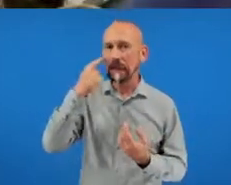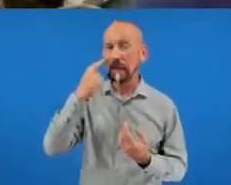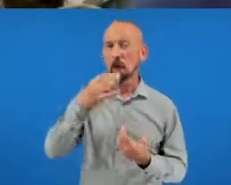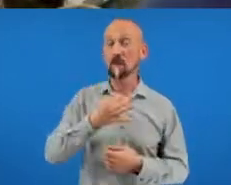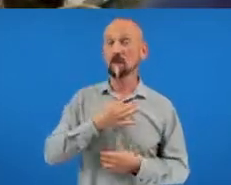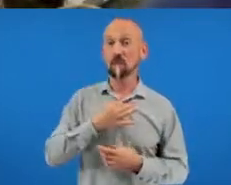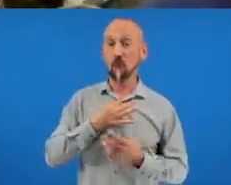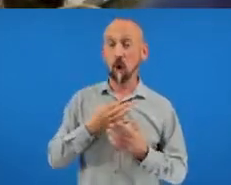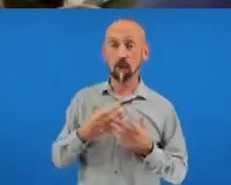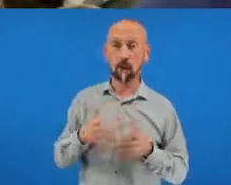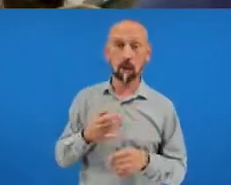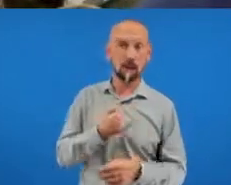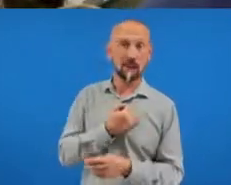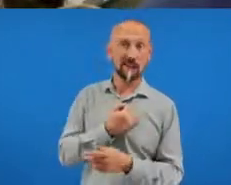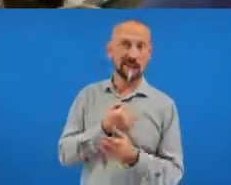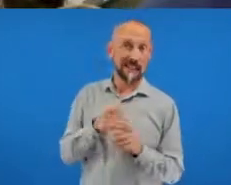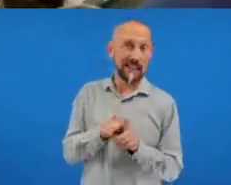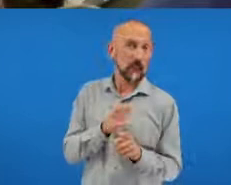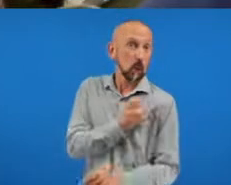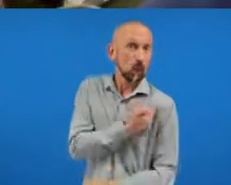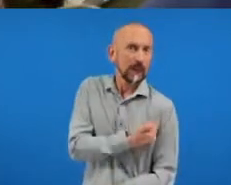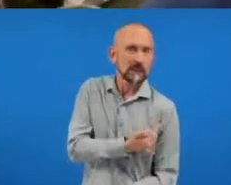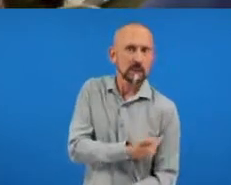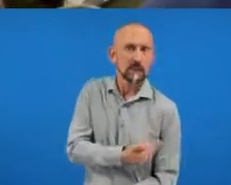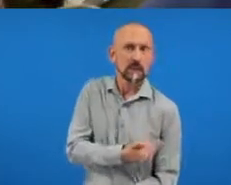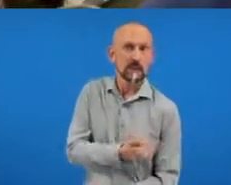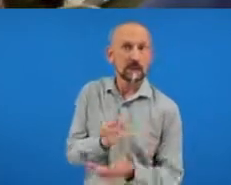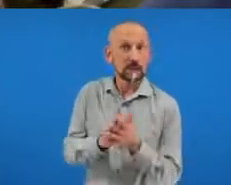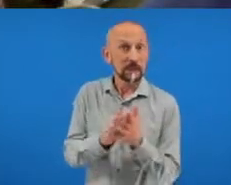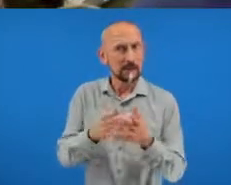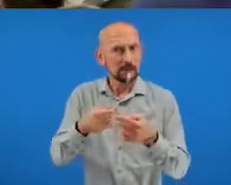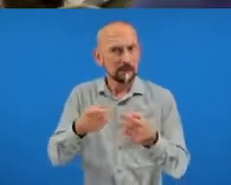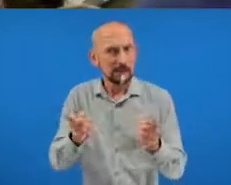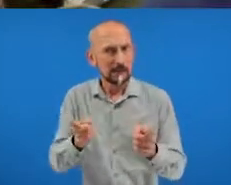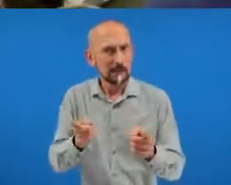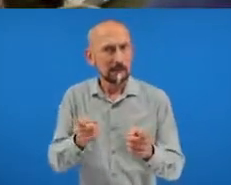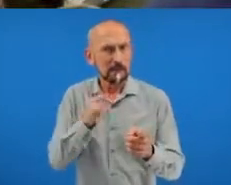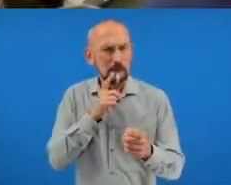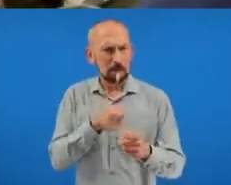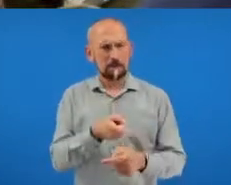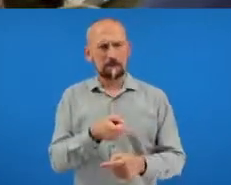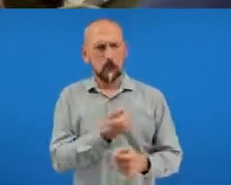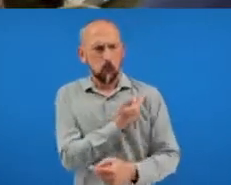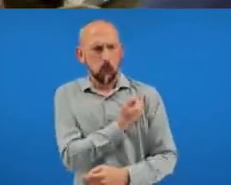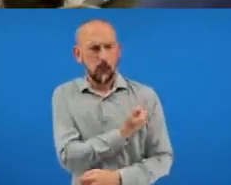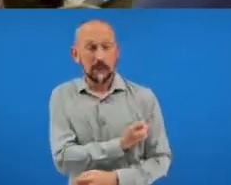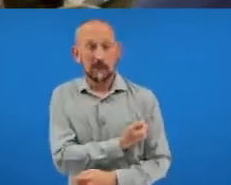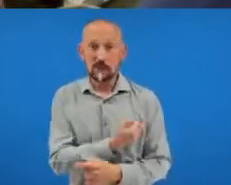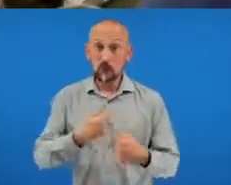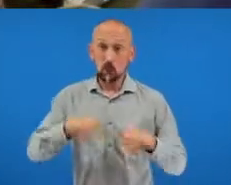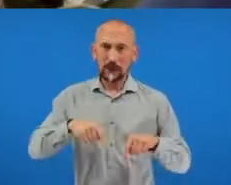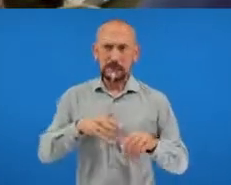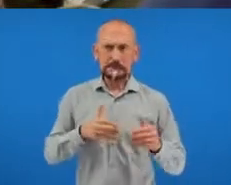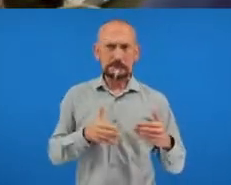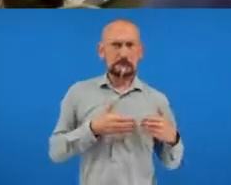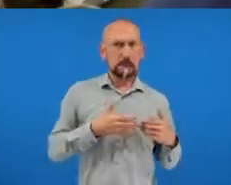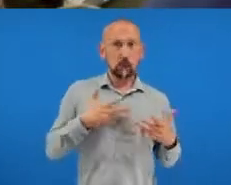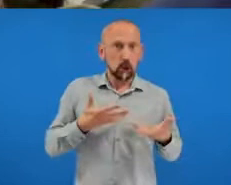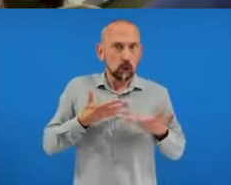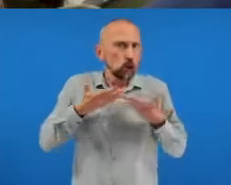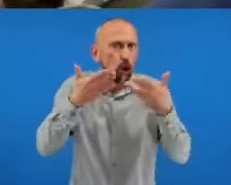vulnerability is seen as a sign of weakness, is that something that we willingly show? And I guess it's about finding